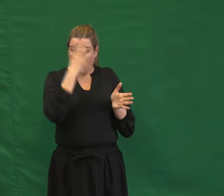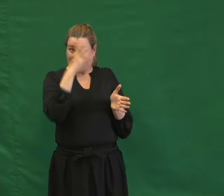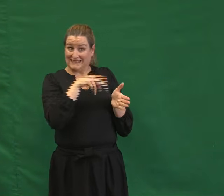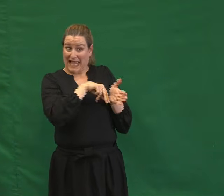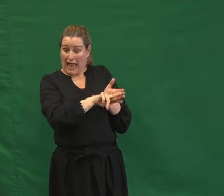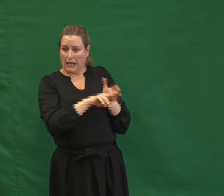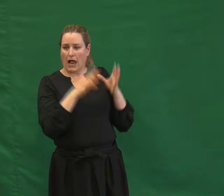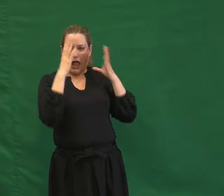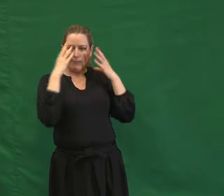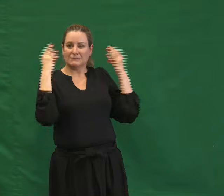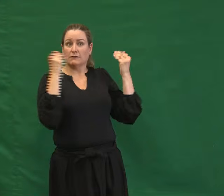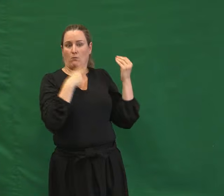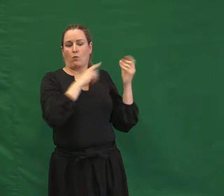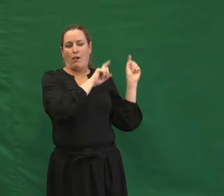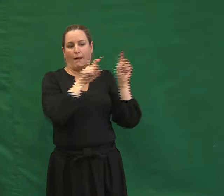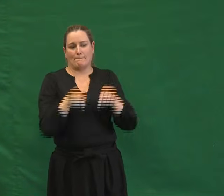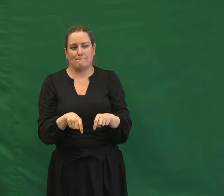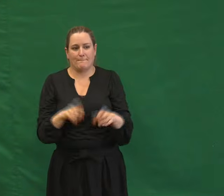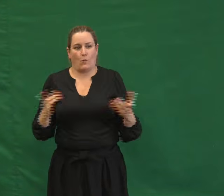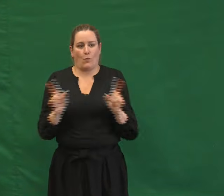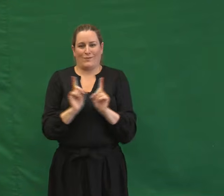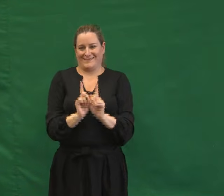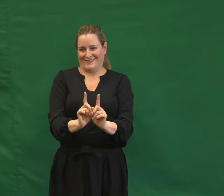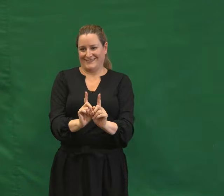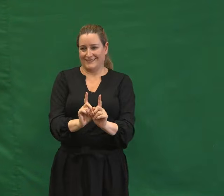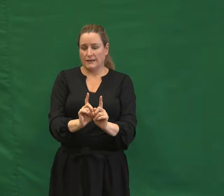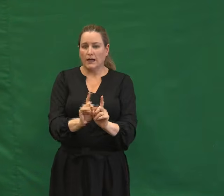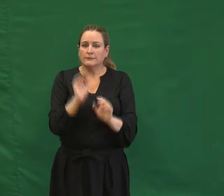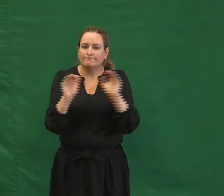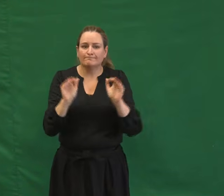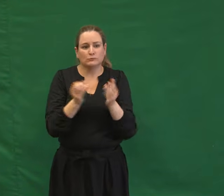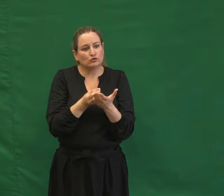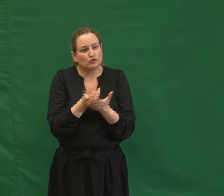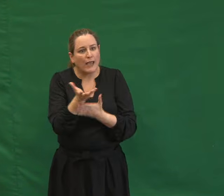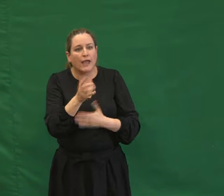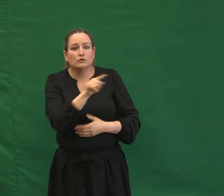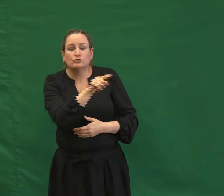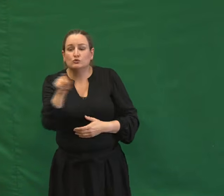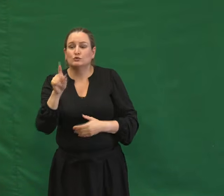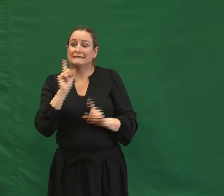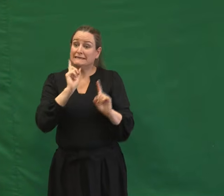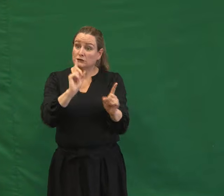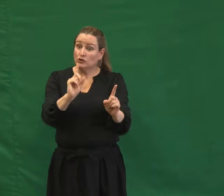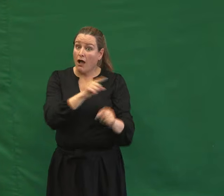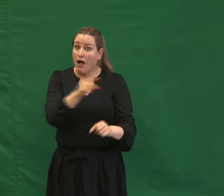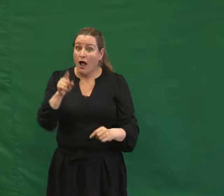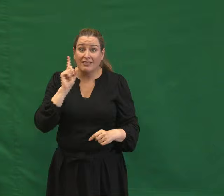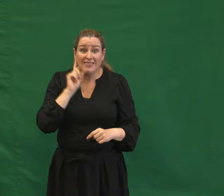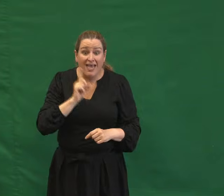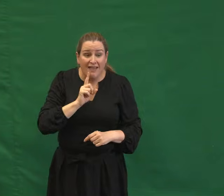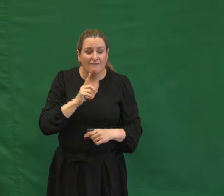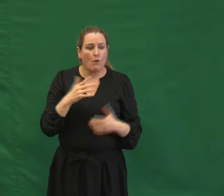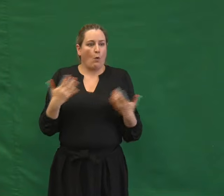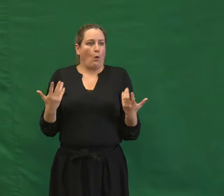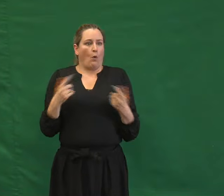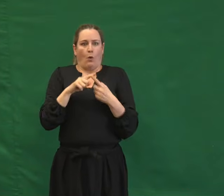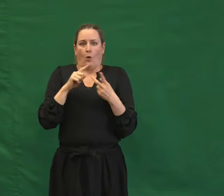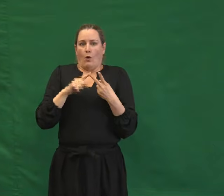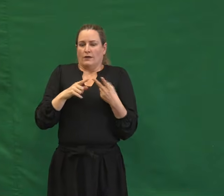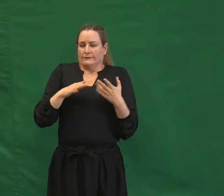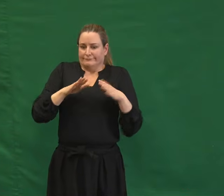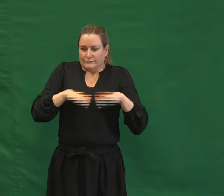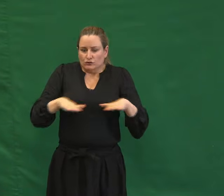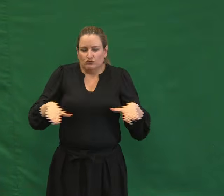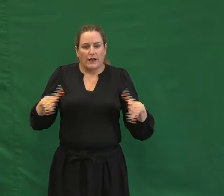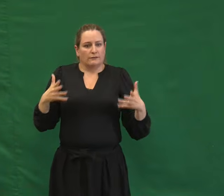community members, teachers of the deaf, teachers of South African Sign Language, and so on. But yes, the idea, as with the Sign Bank, is